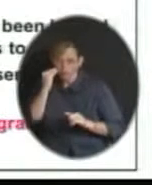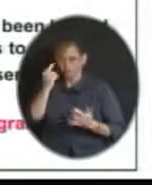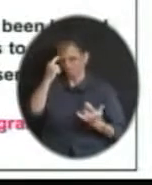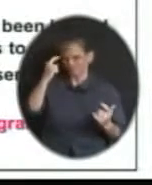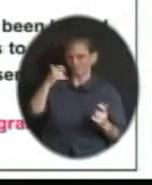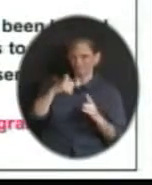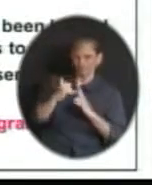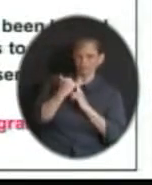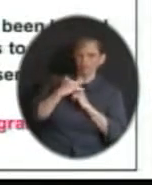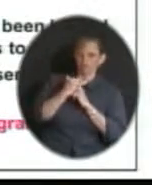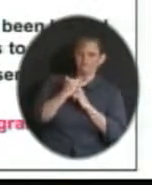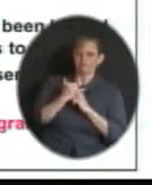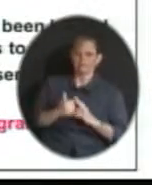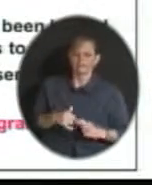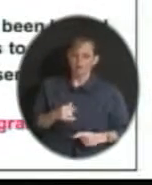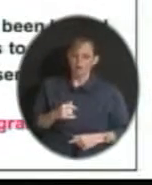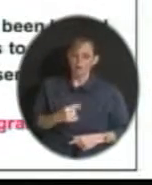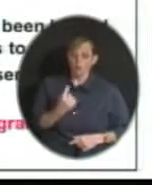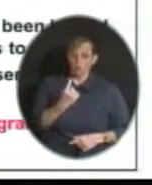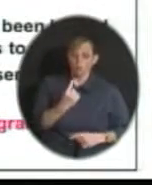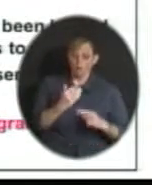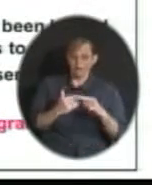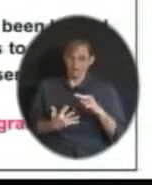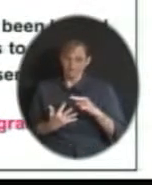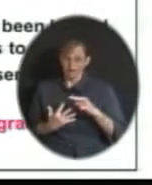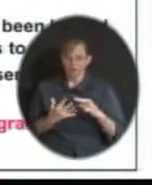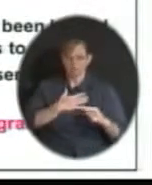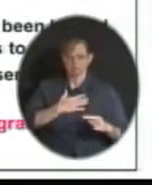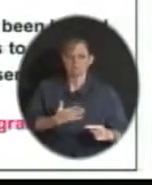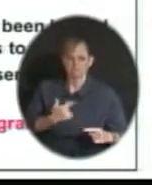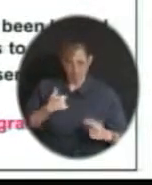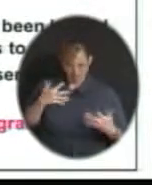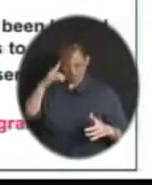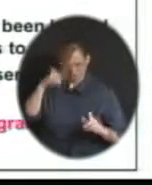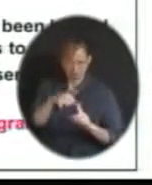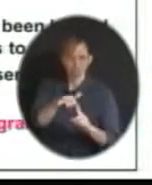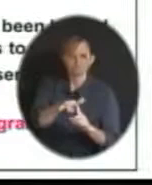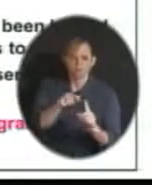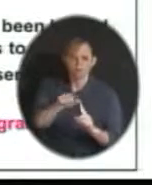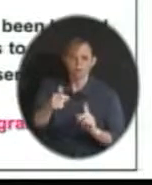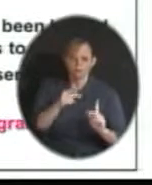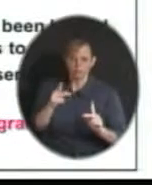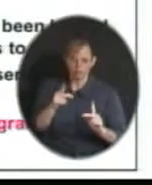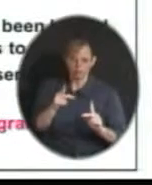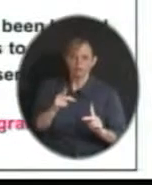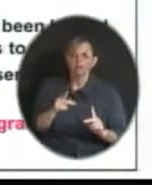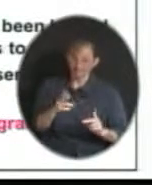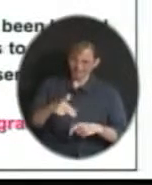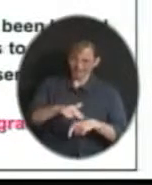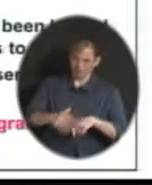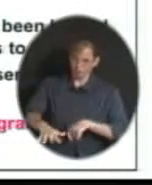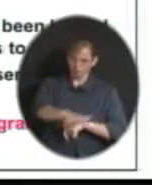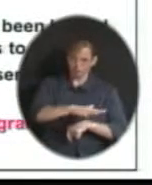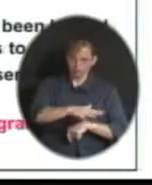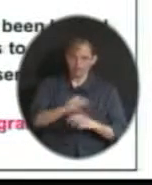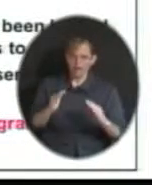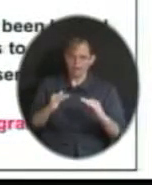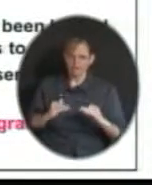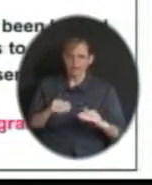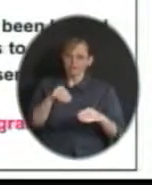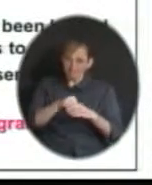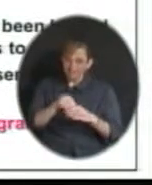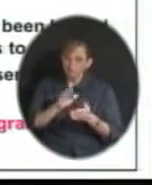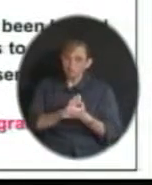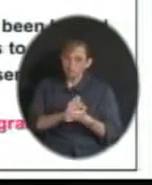5 children, admits to being a bully or doing bullying, again, national level. At the bottom there, in schools where there